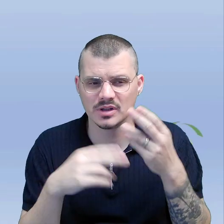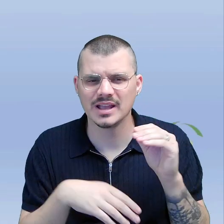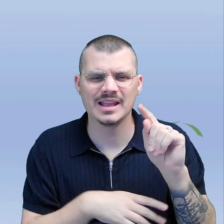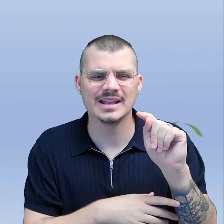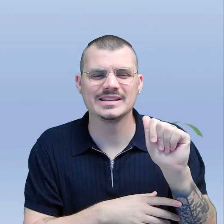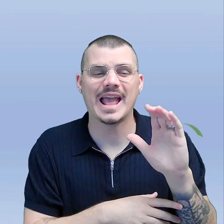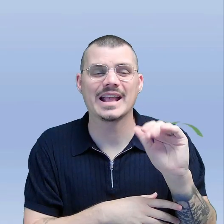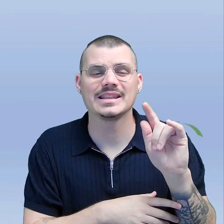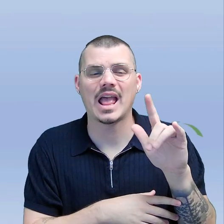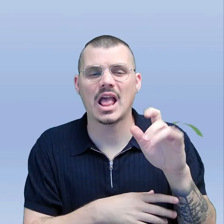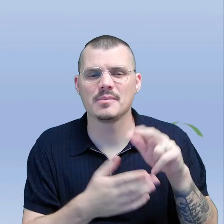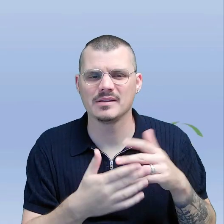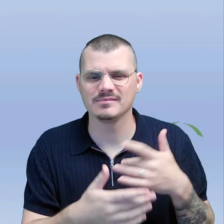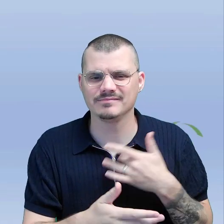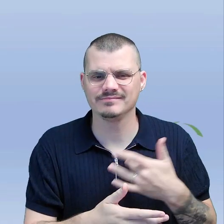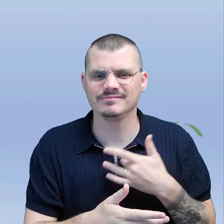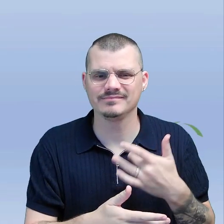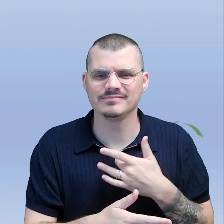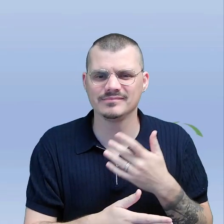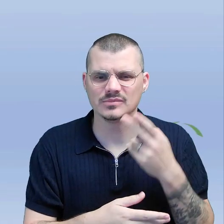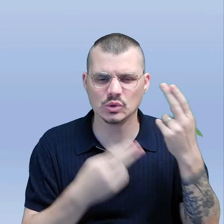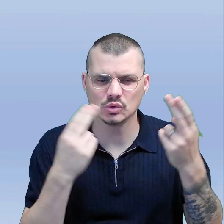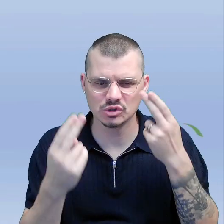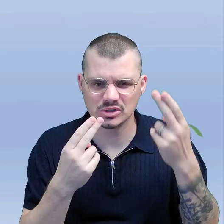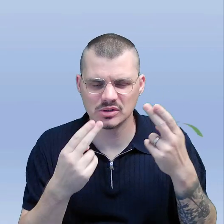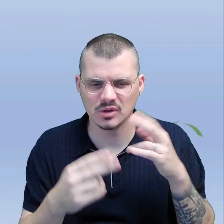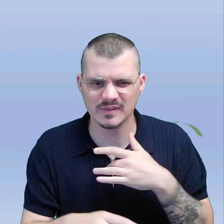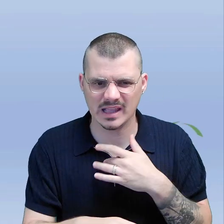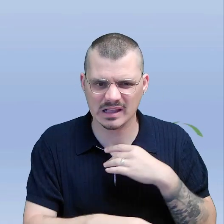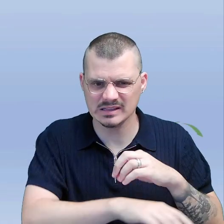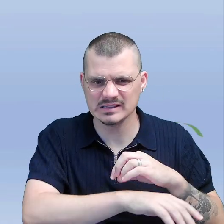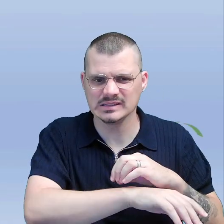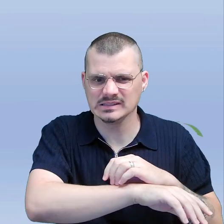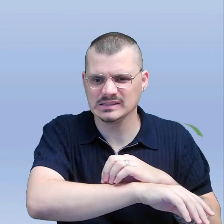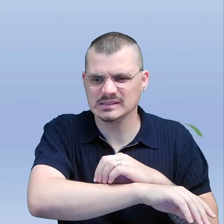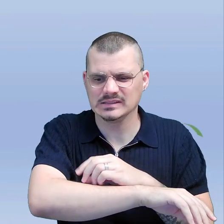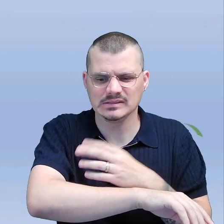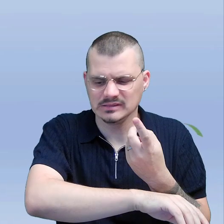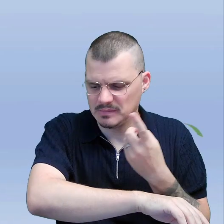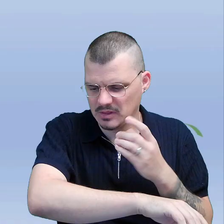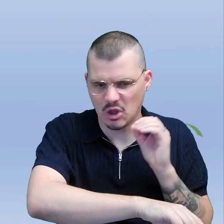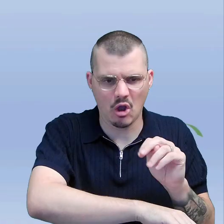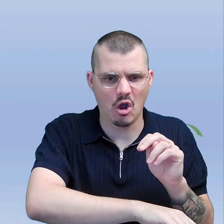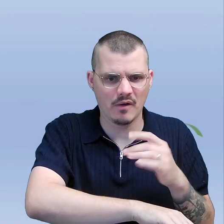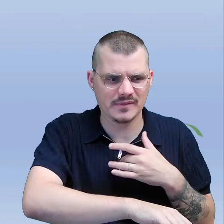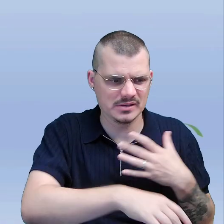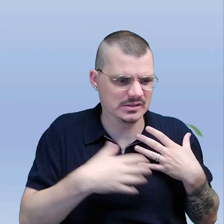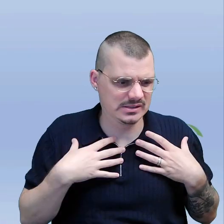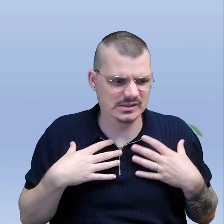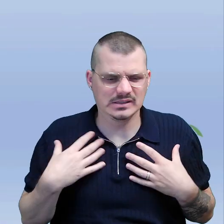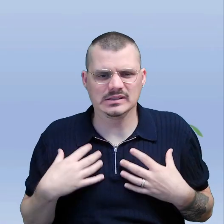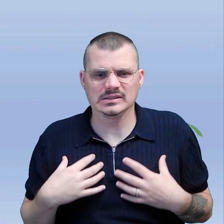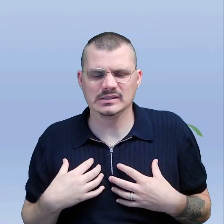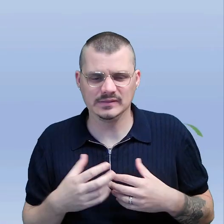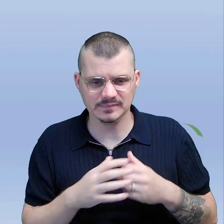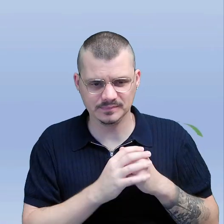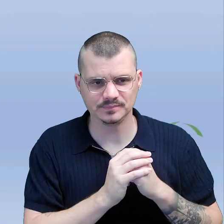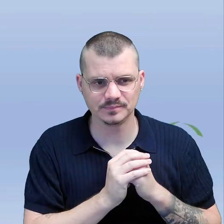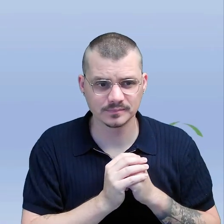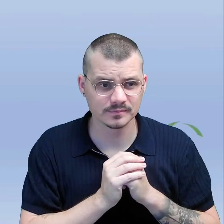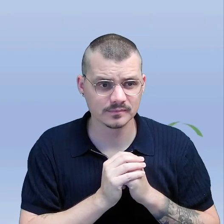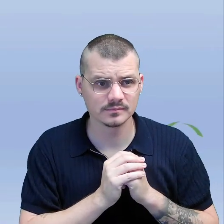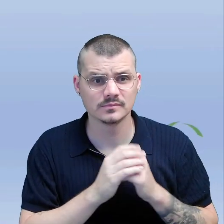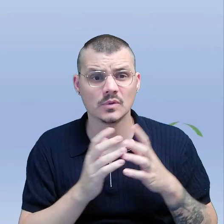hallucination. And tactile hallucinations, people feeling like there's stuff or entities on them.